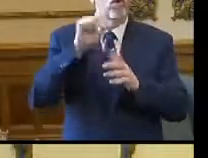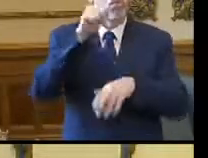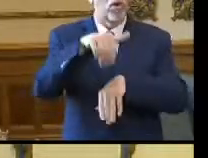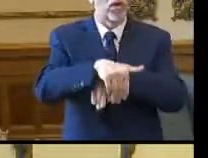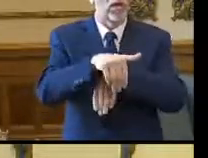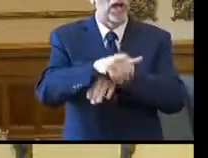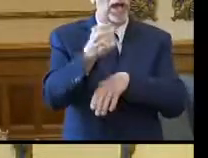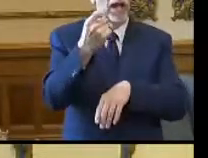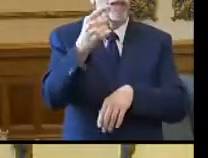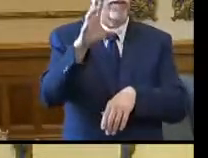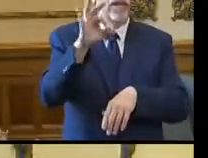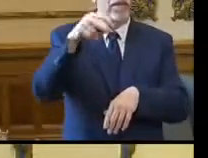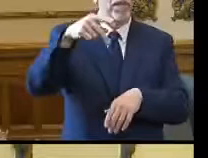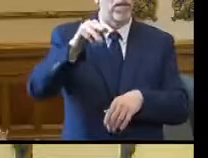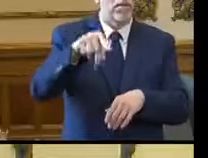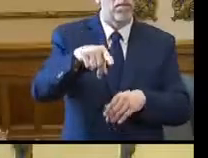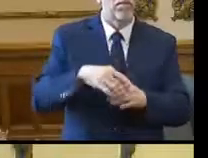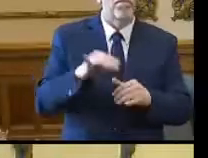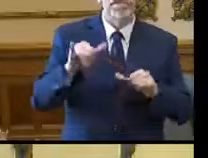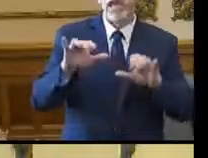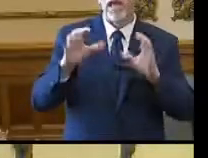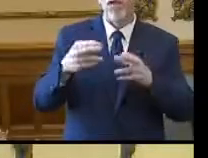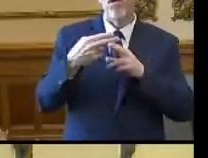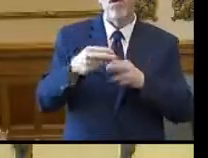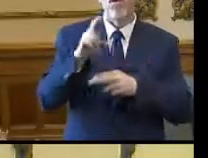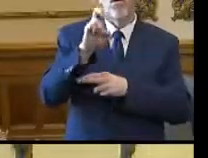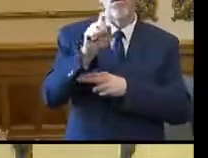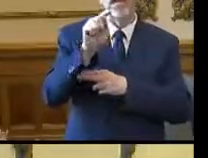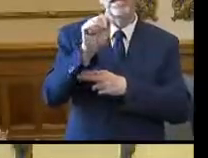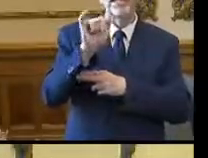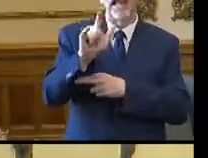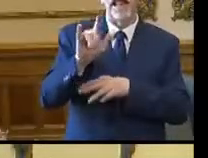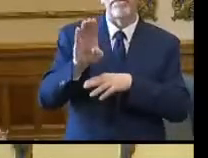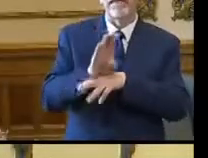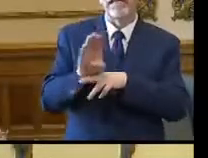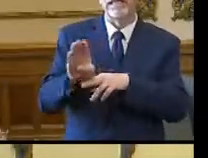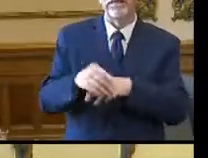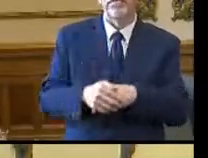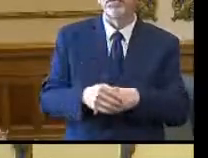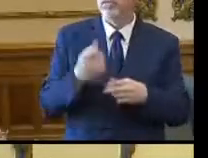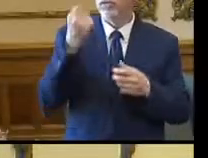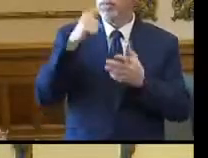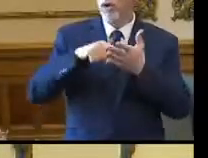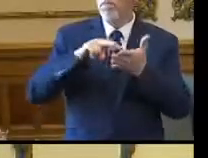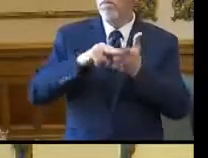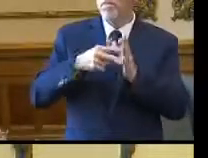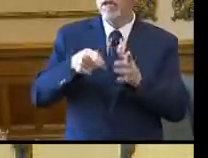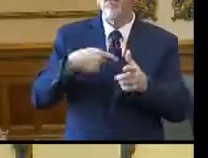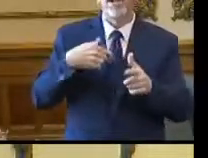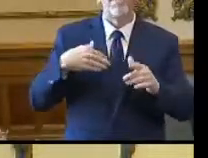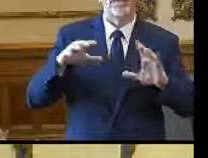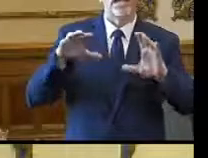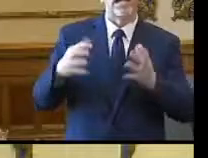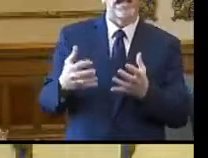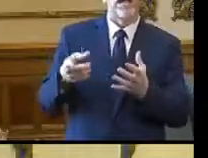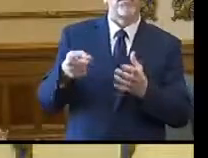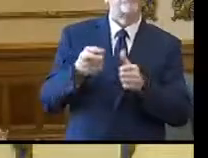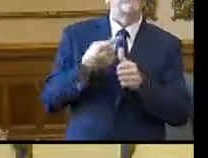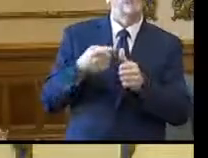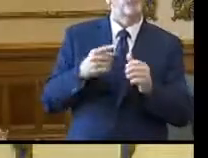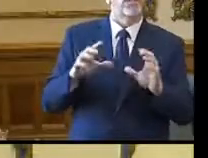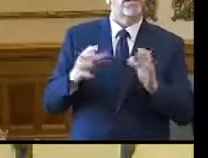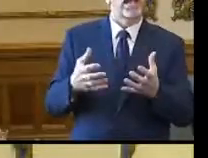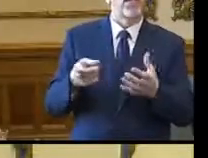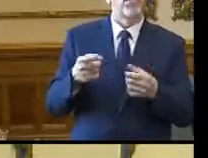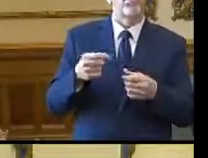We have visitor restrictions as well, screening stations, working very closely with our clinicians to put together a